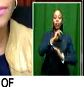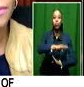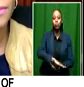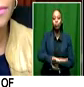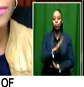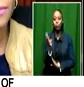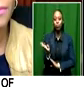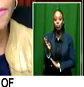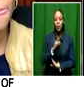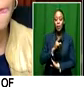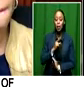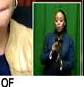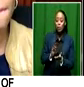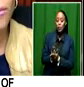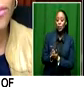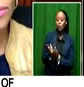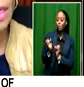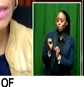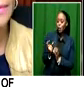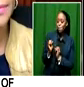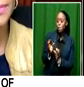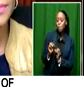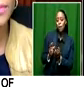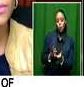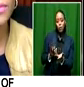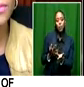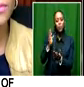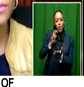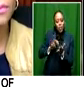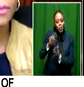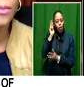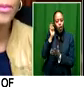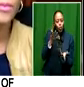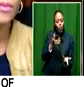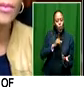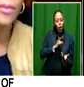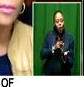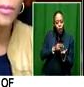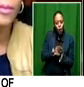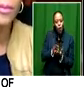because you speak such truth. I mean, this is what we need to hear. This is the honest and